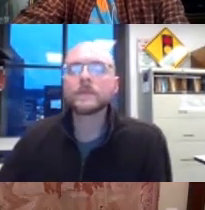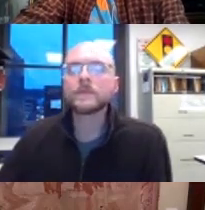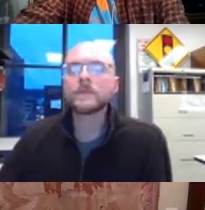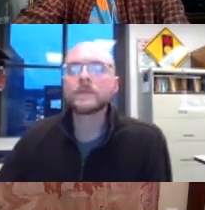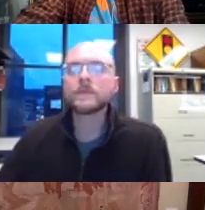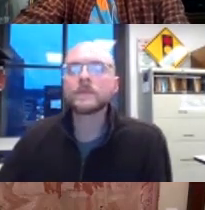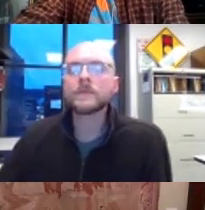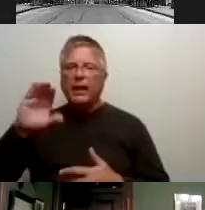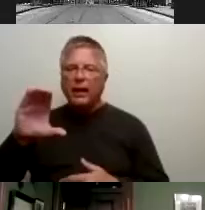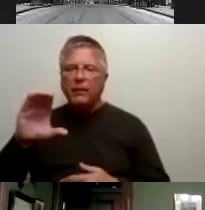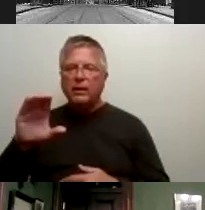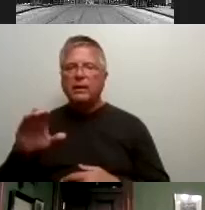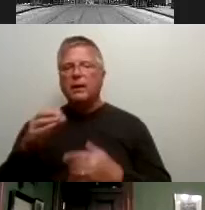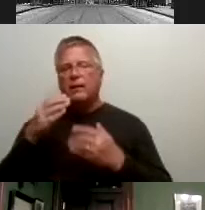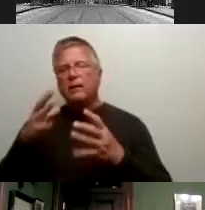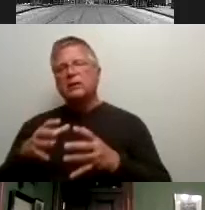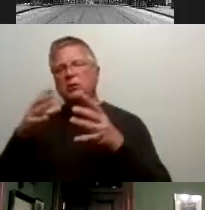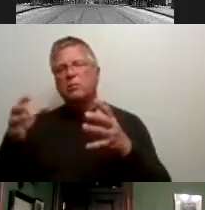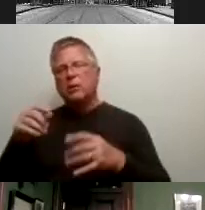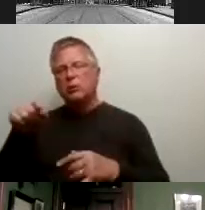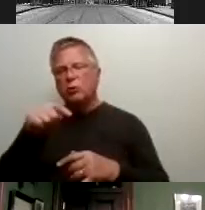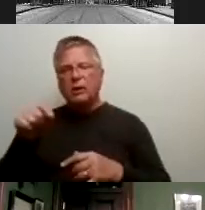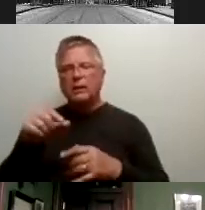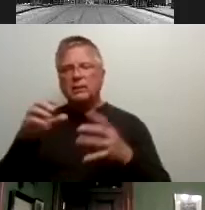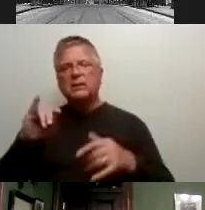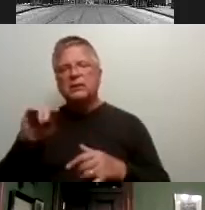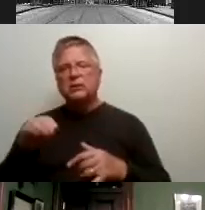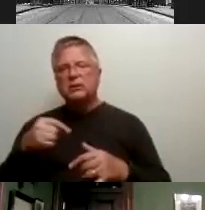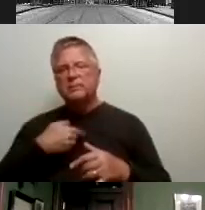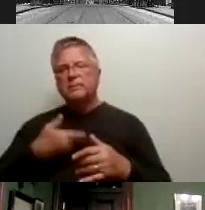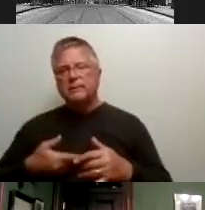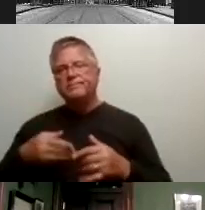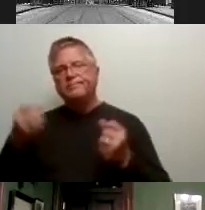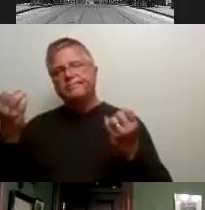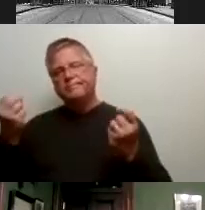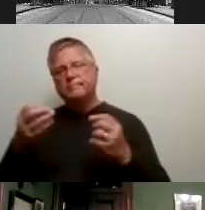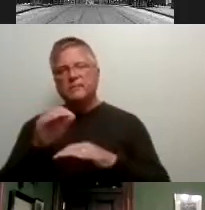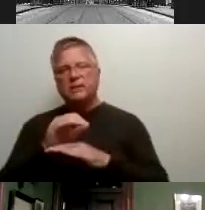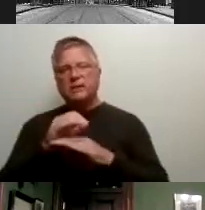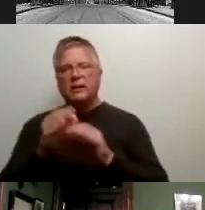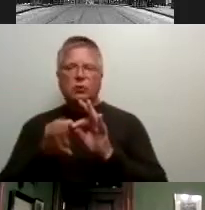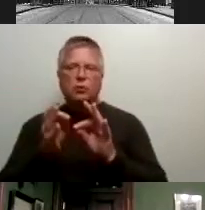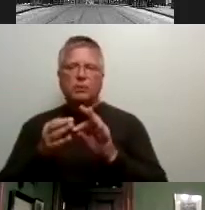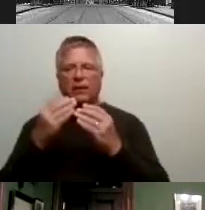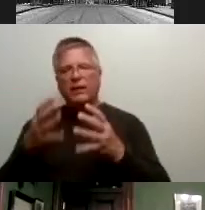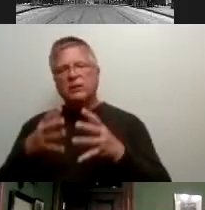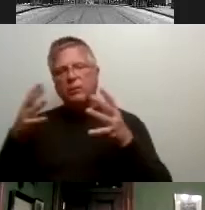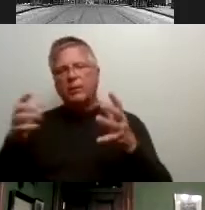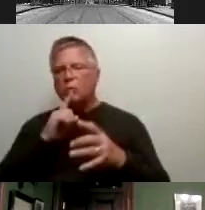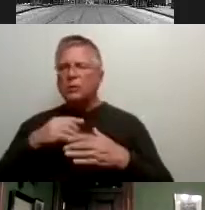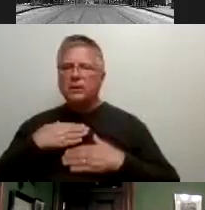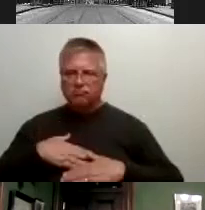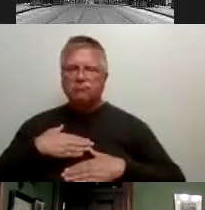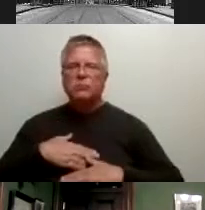Eric. Thank you so much, you guys, and thank you so much, Jim, for being with us tonight as an interpreter. Thank you so much. We really appreciate